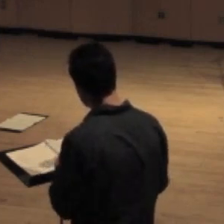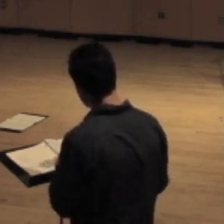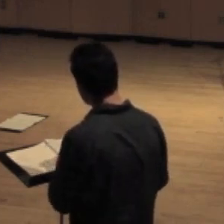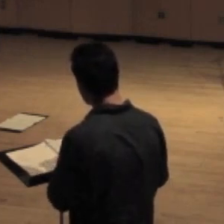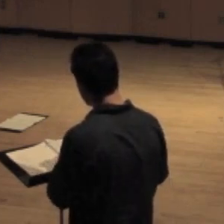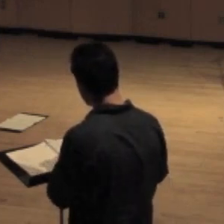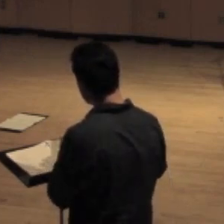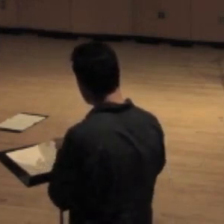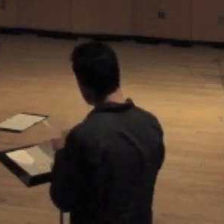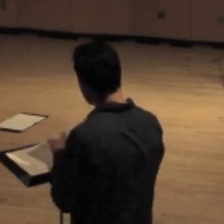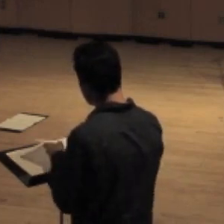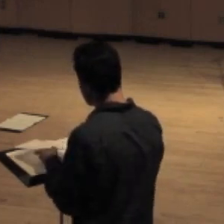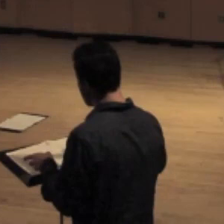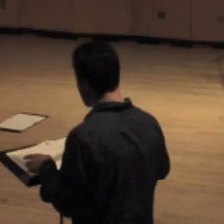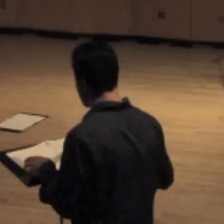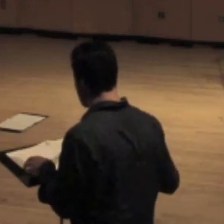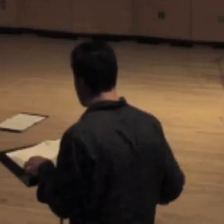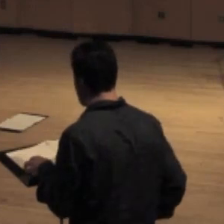really